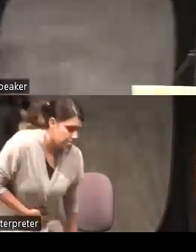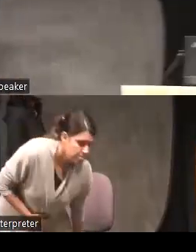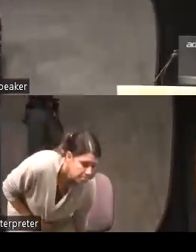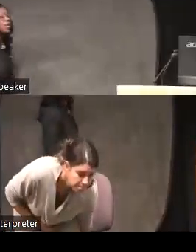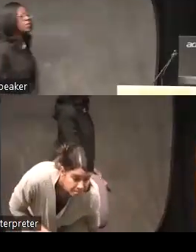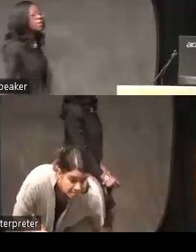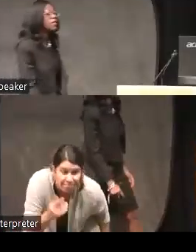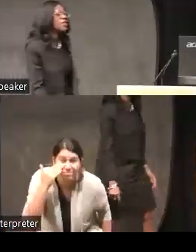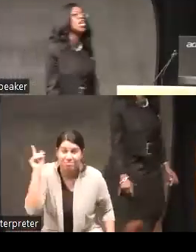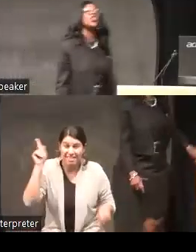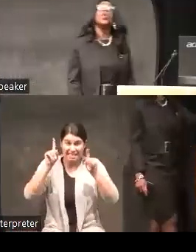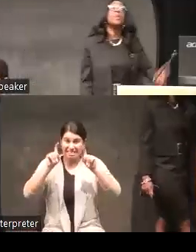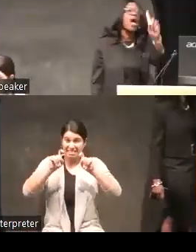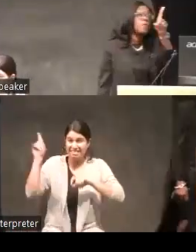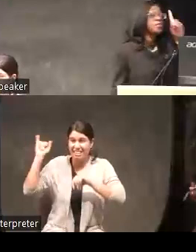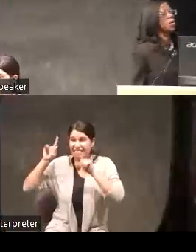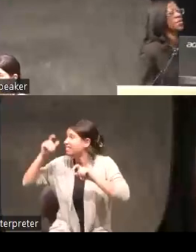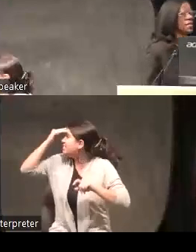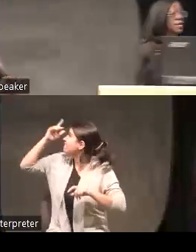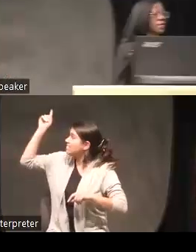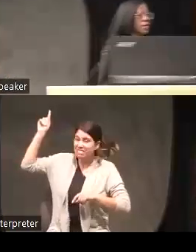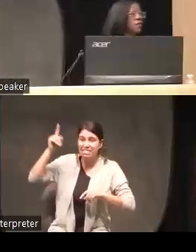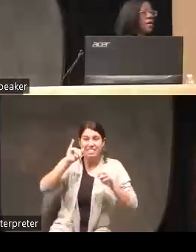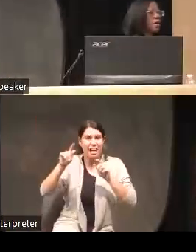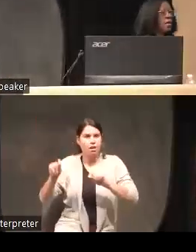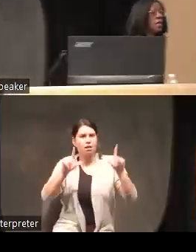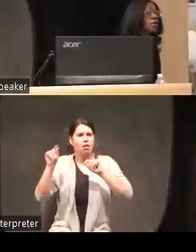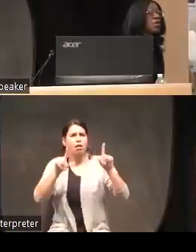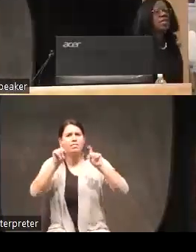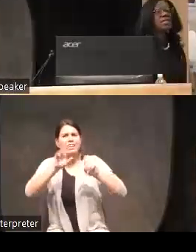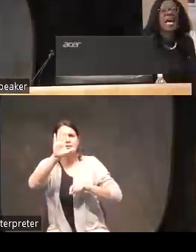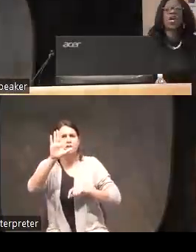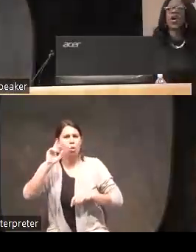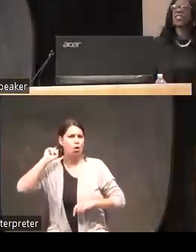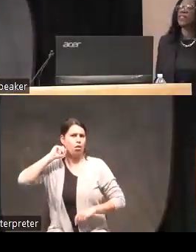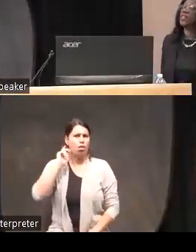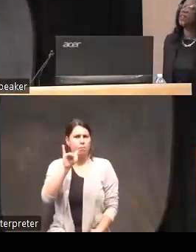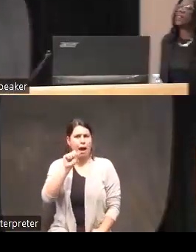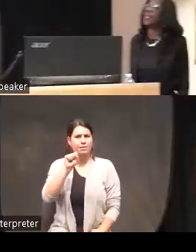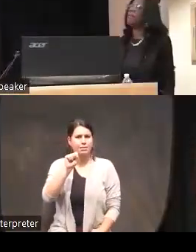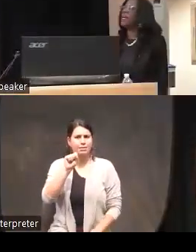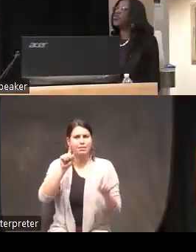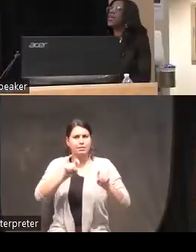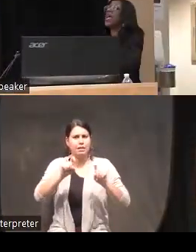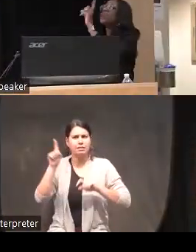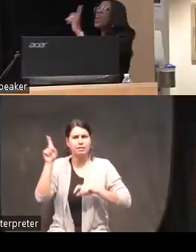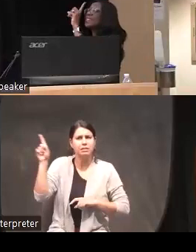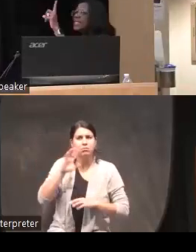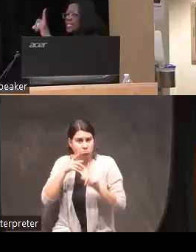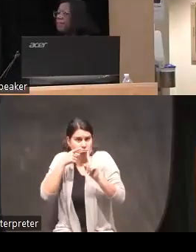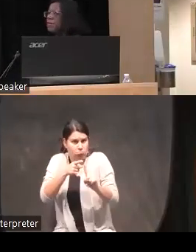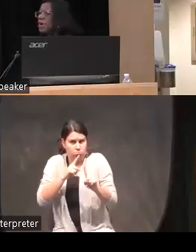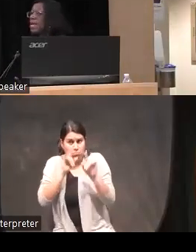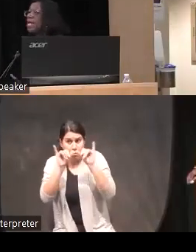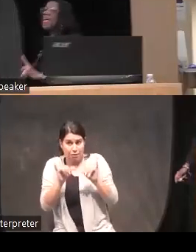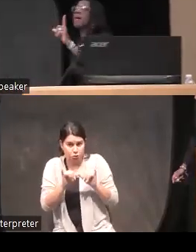like. You know that we can measure it. You know what the problems are with the test, right? You know that it's not altogether clear that they are measuring